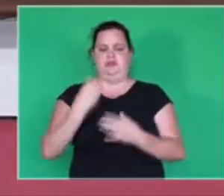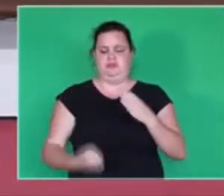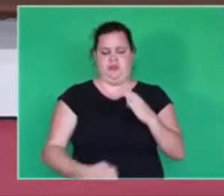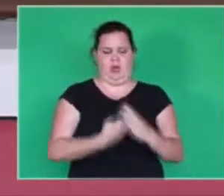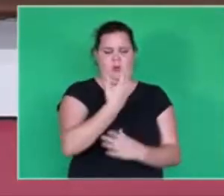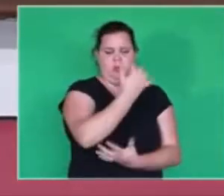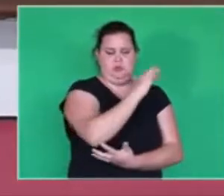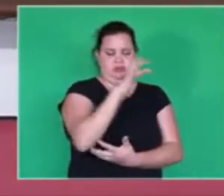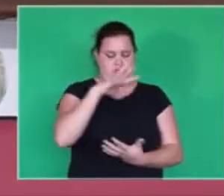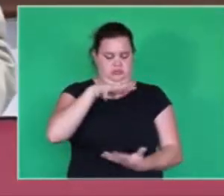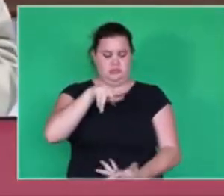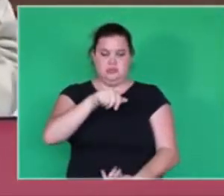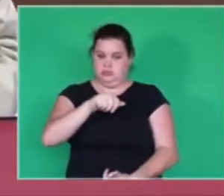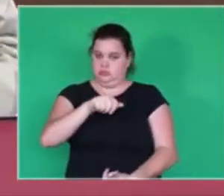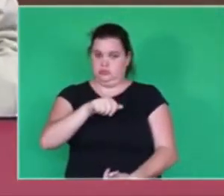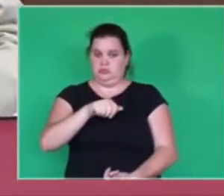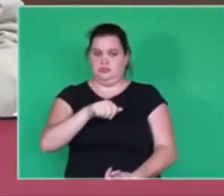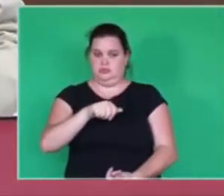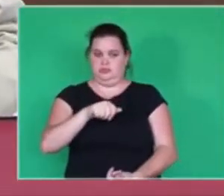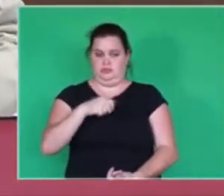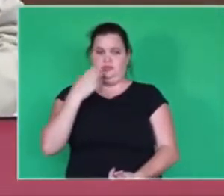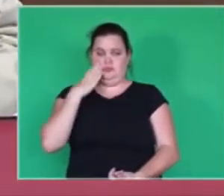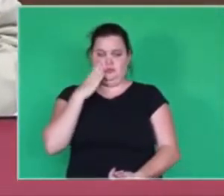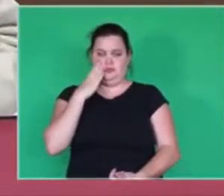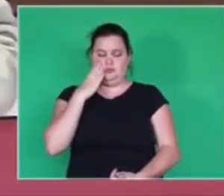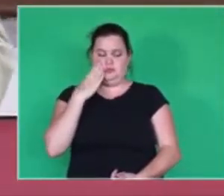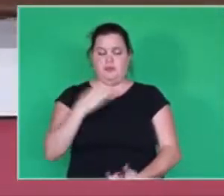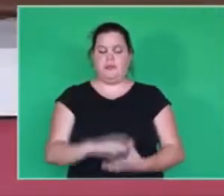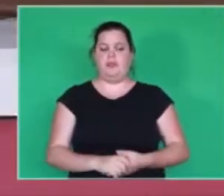was the God's creation. So let's